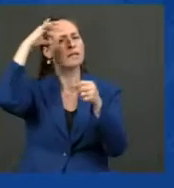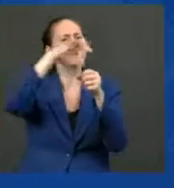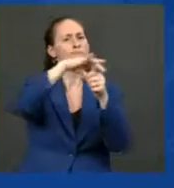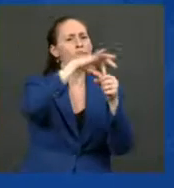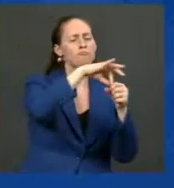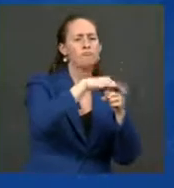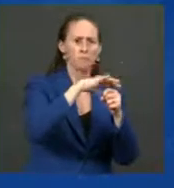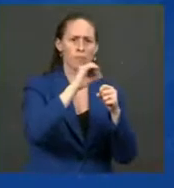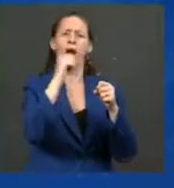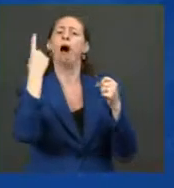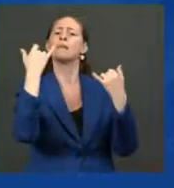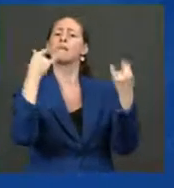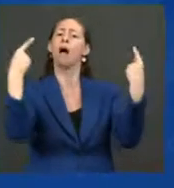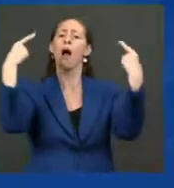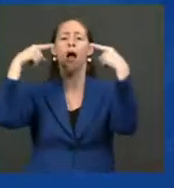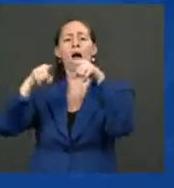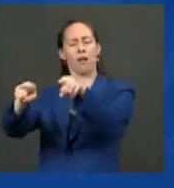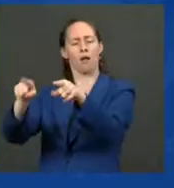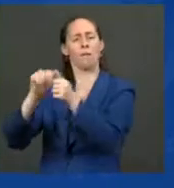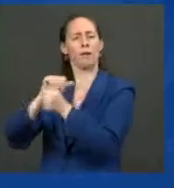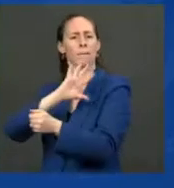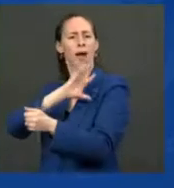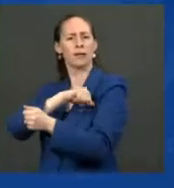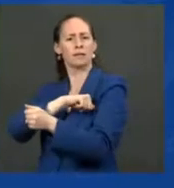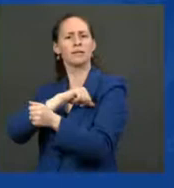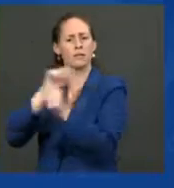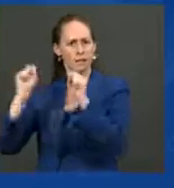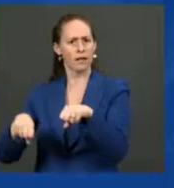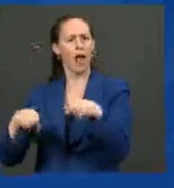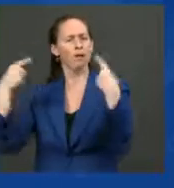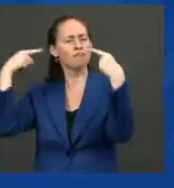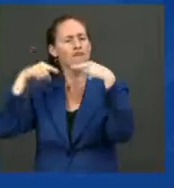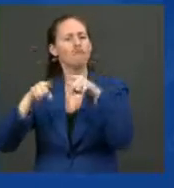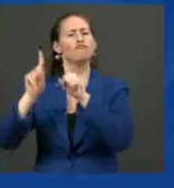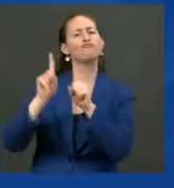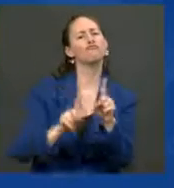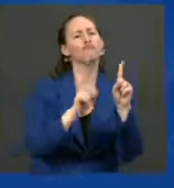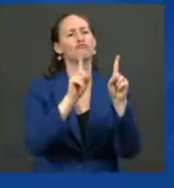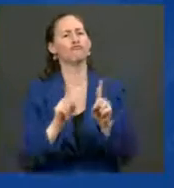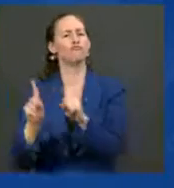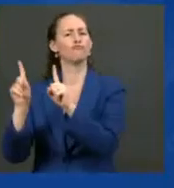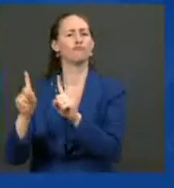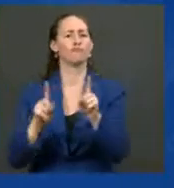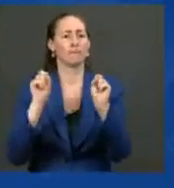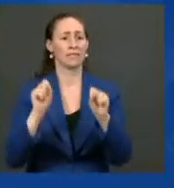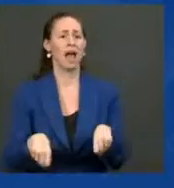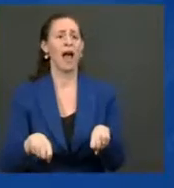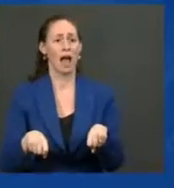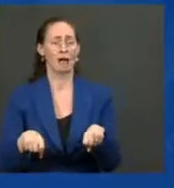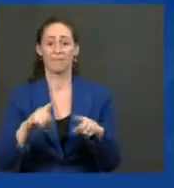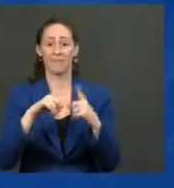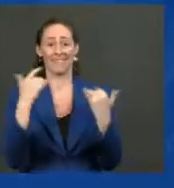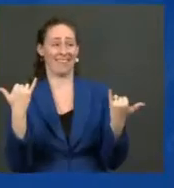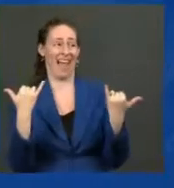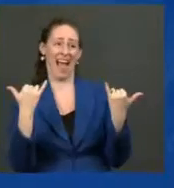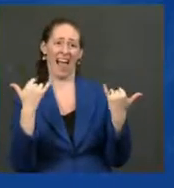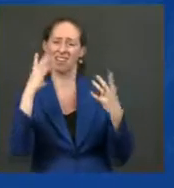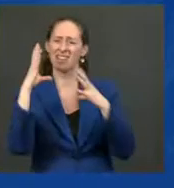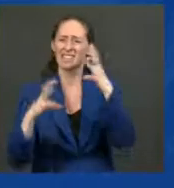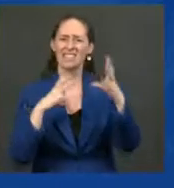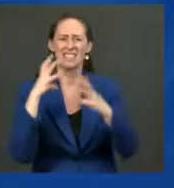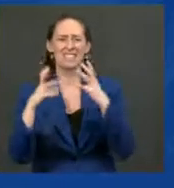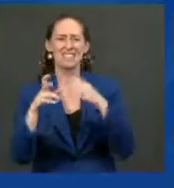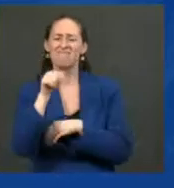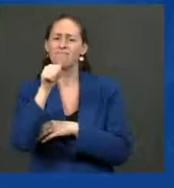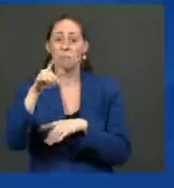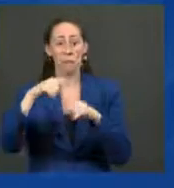state we're a long way from that goal at this moment but we must never allow ourselves to give up on the